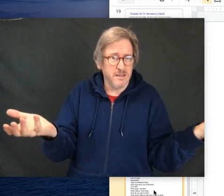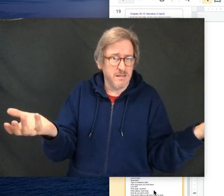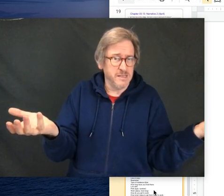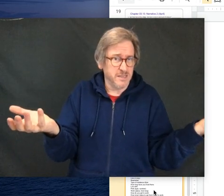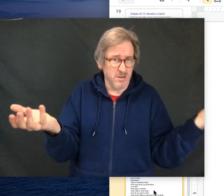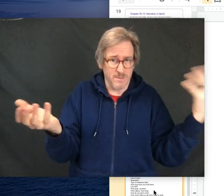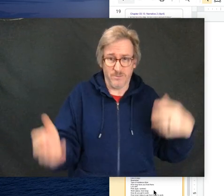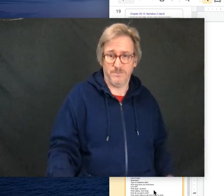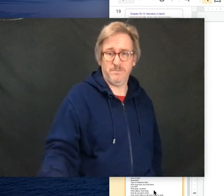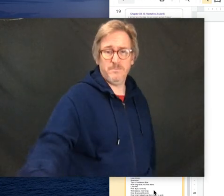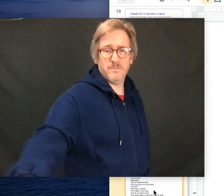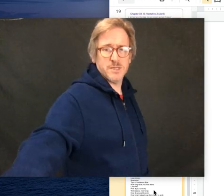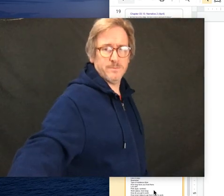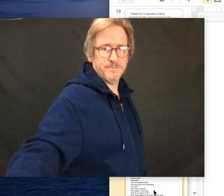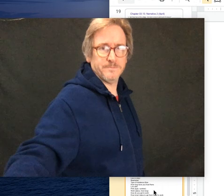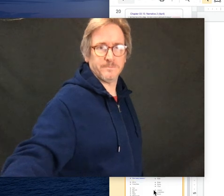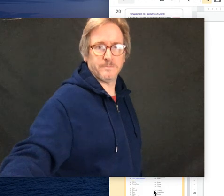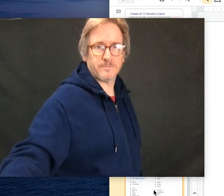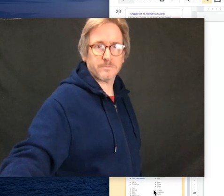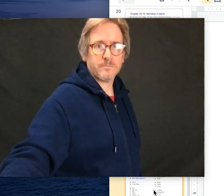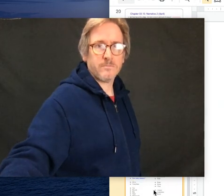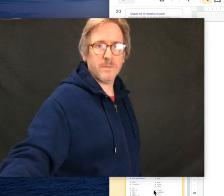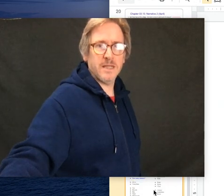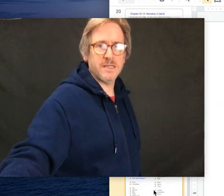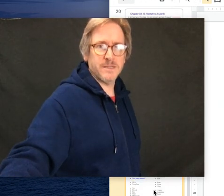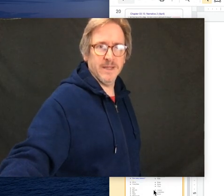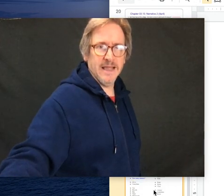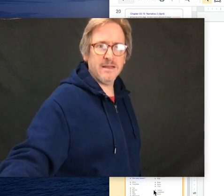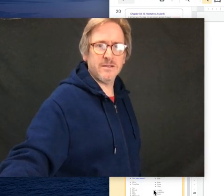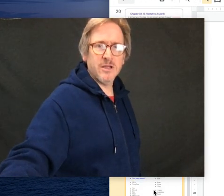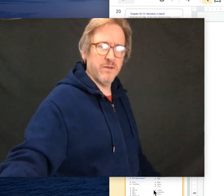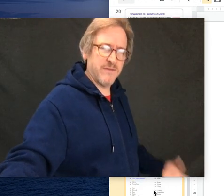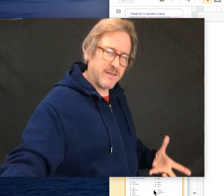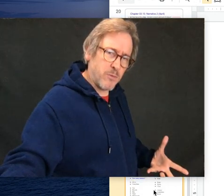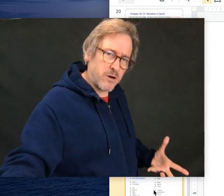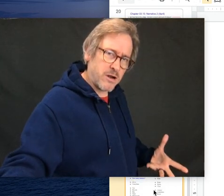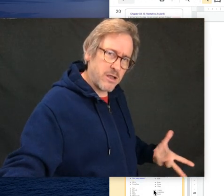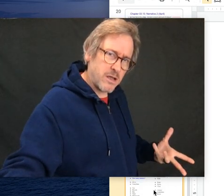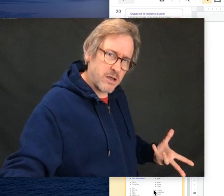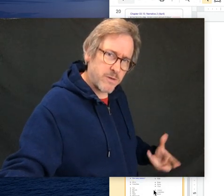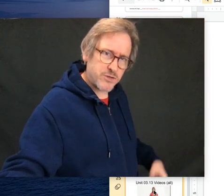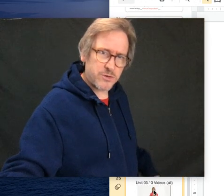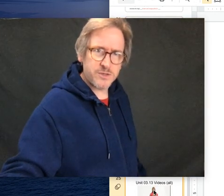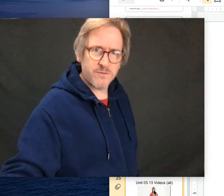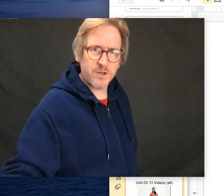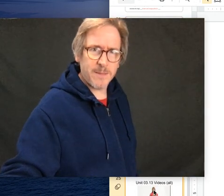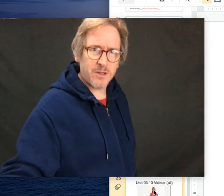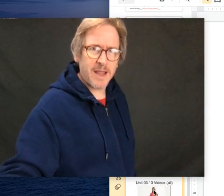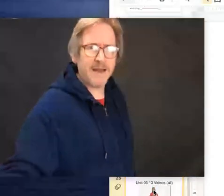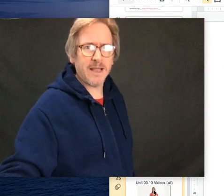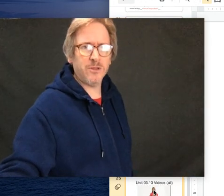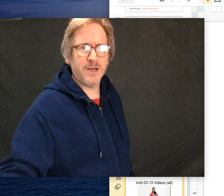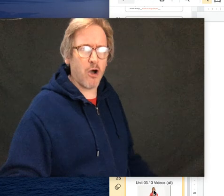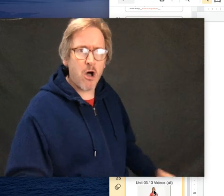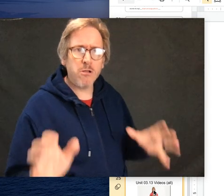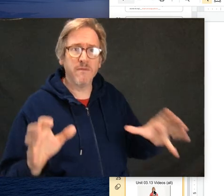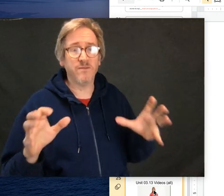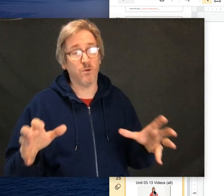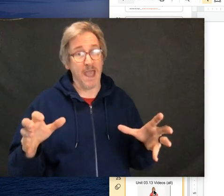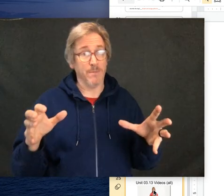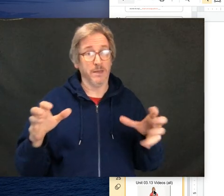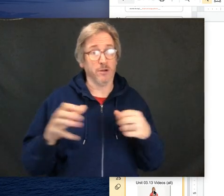be the things you talk about. So anticipate that. We've got more a return to the vocabulary, and I included